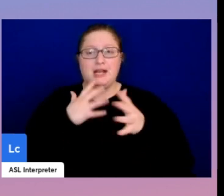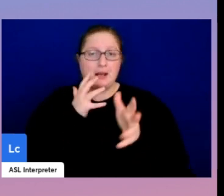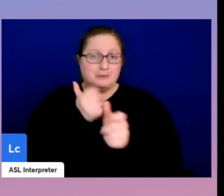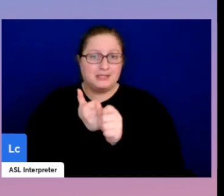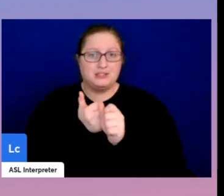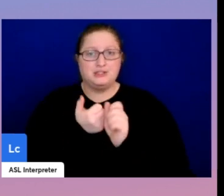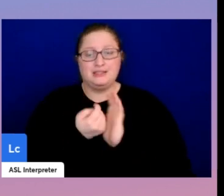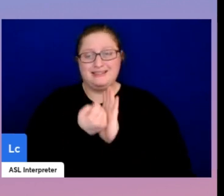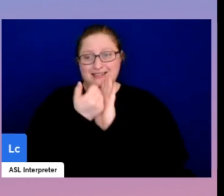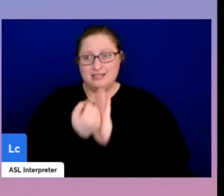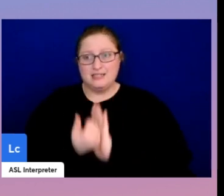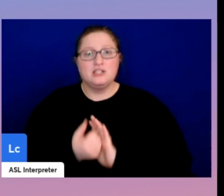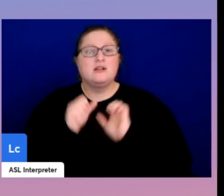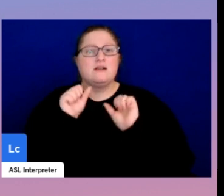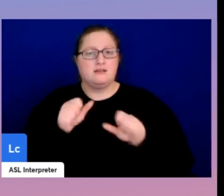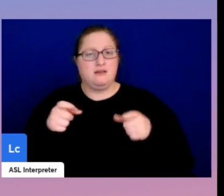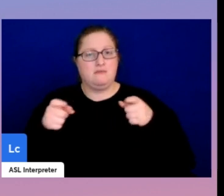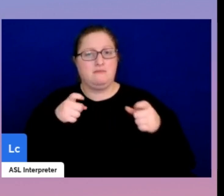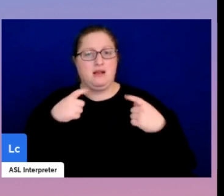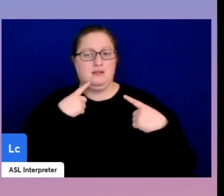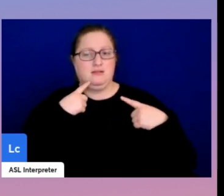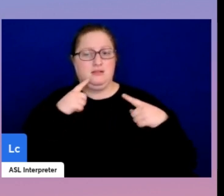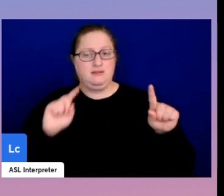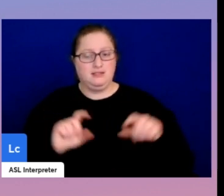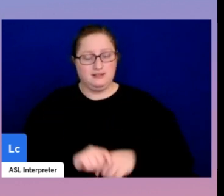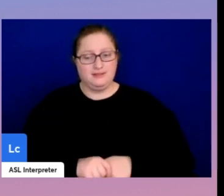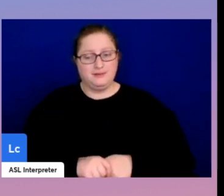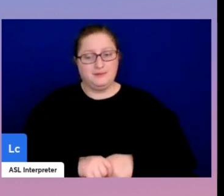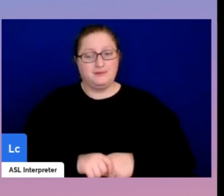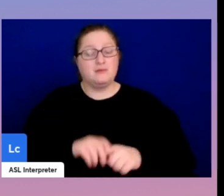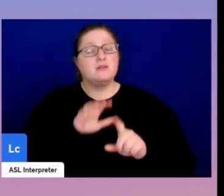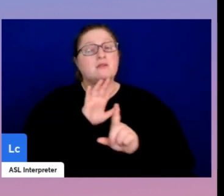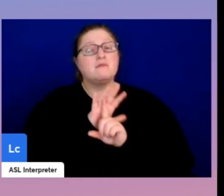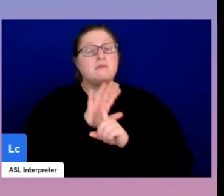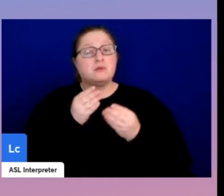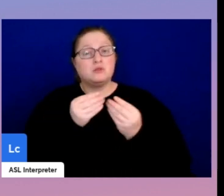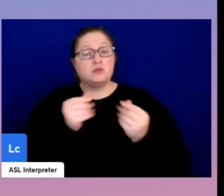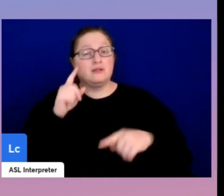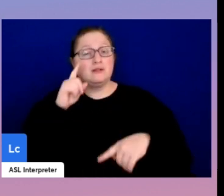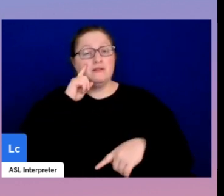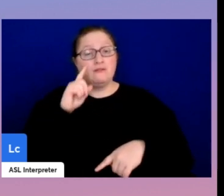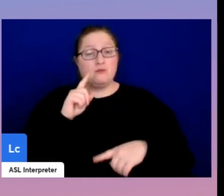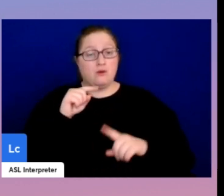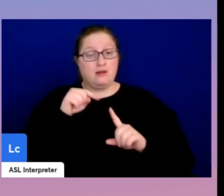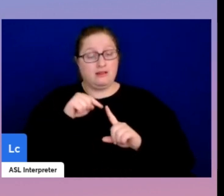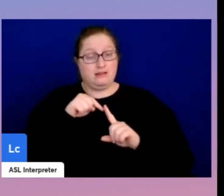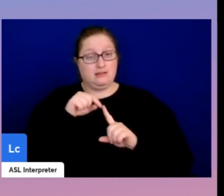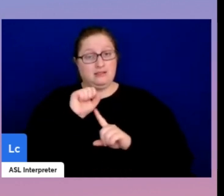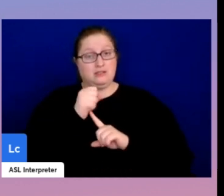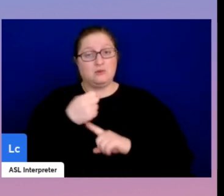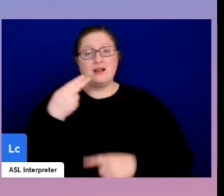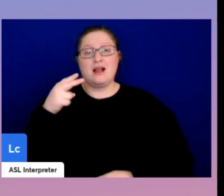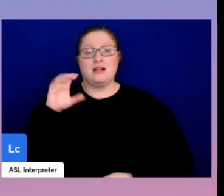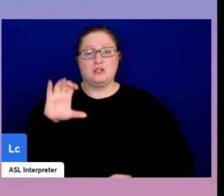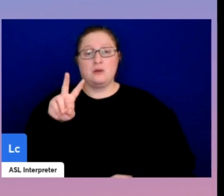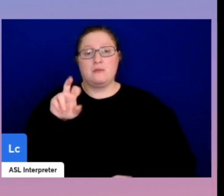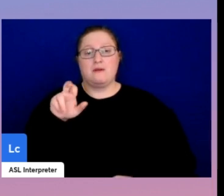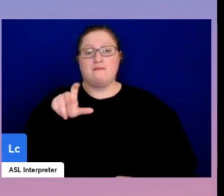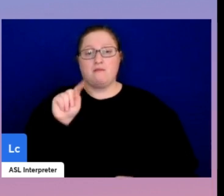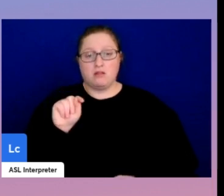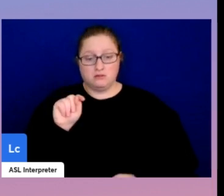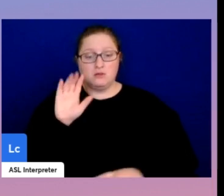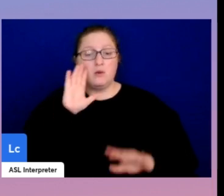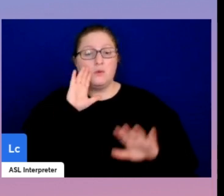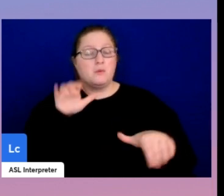be effectively managed. The popular solution for secrets management in this space includes HashiCorp Vault, which